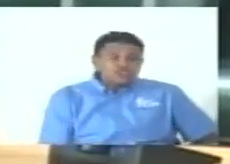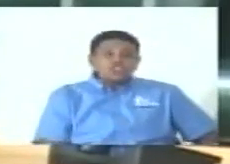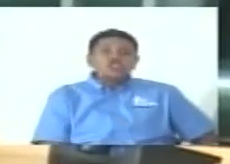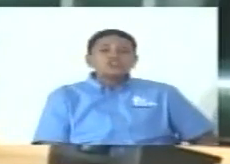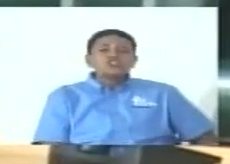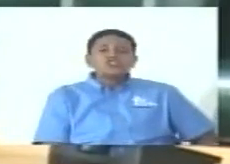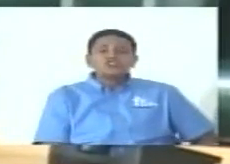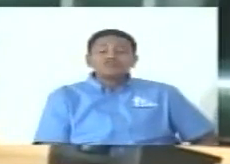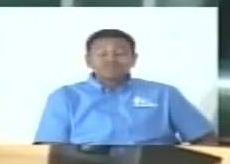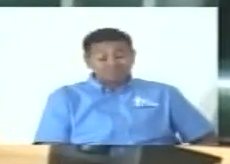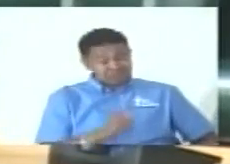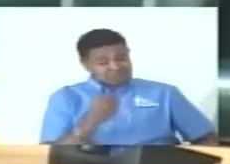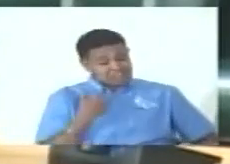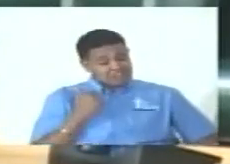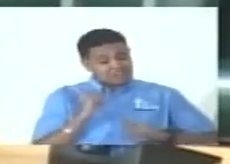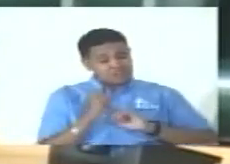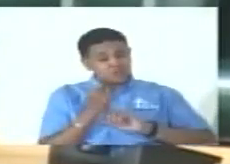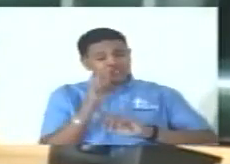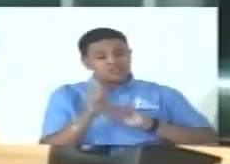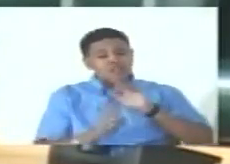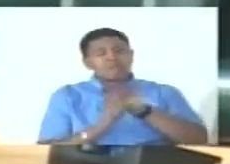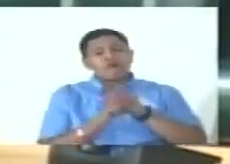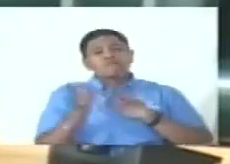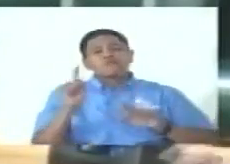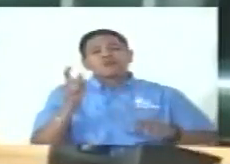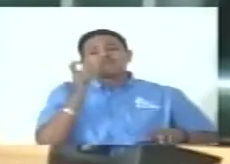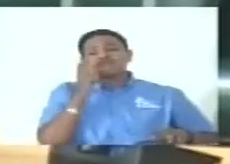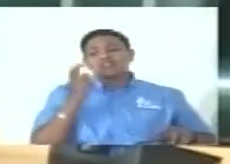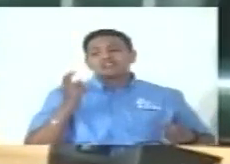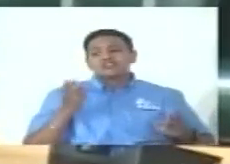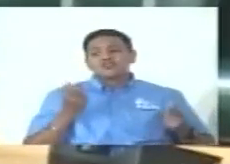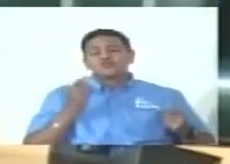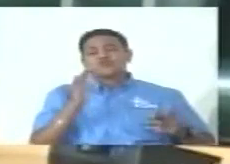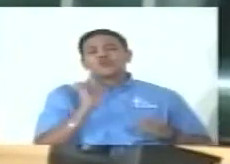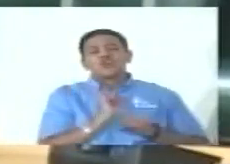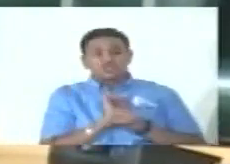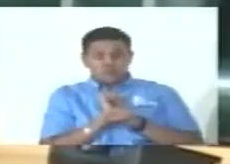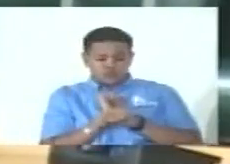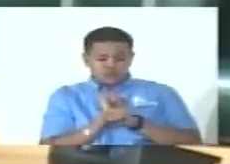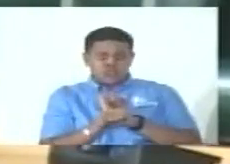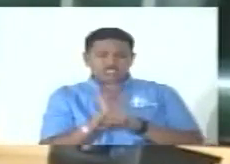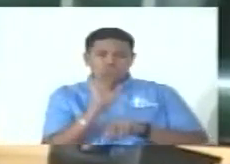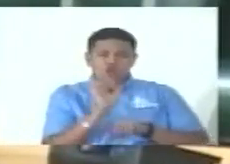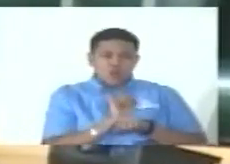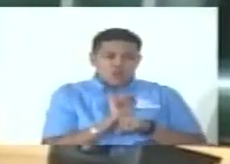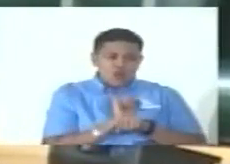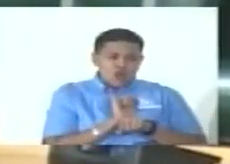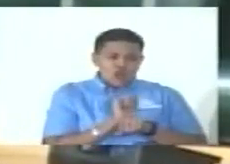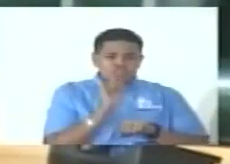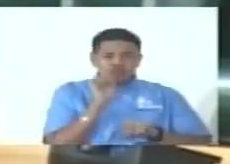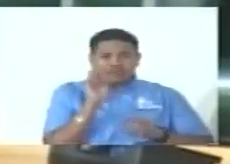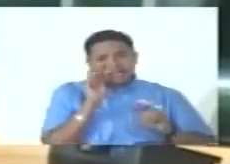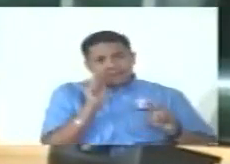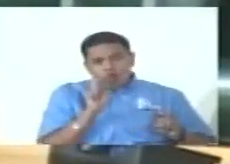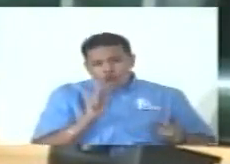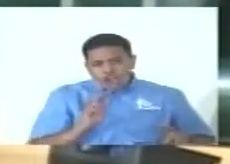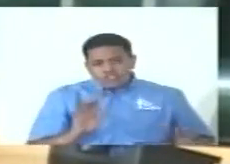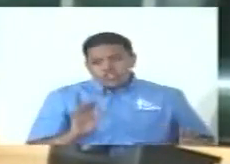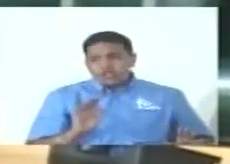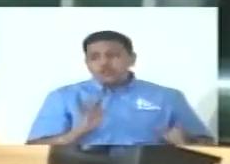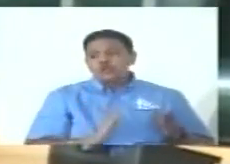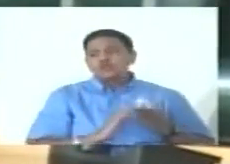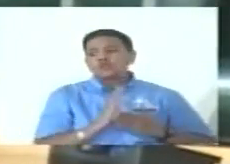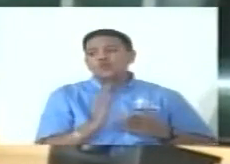You have situations where just carrying out your duties, your work is being monitored by